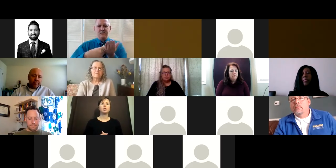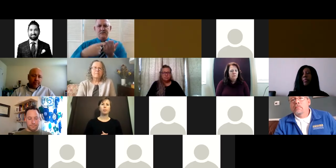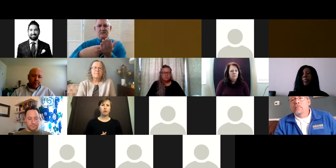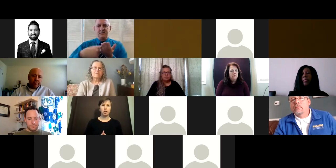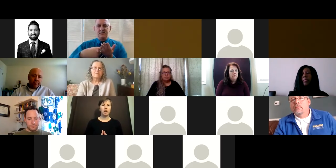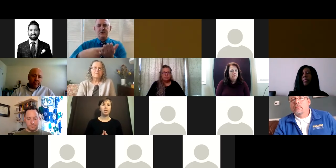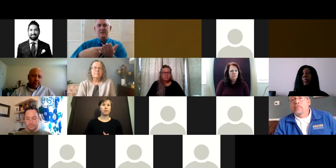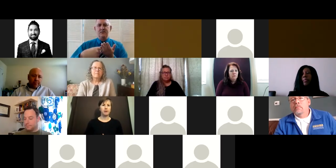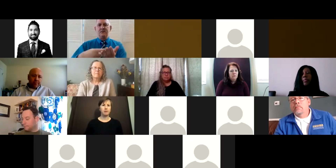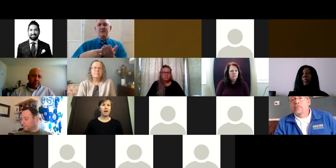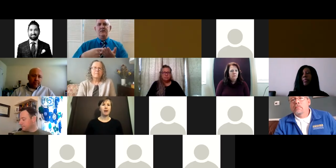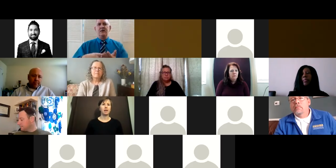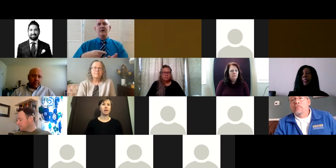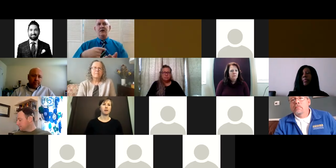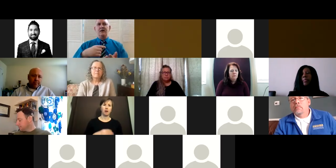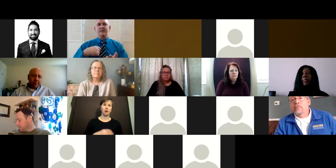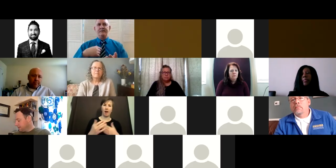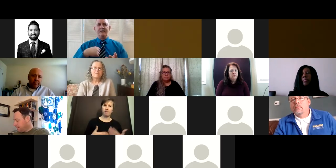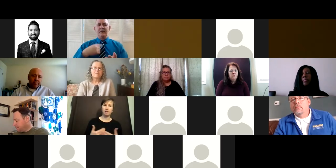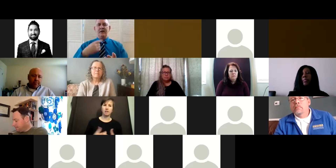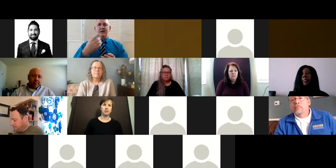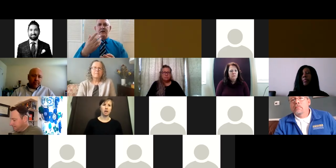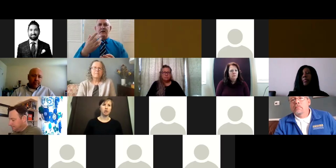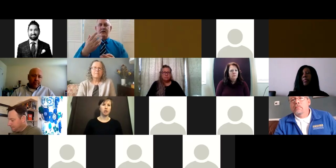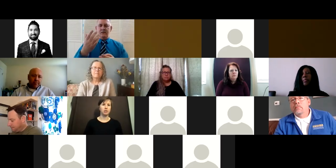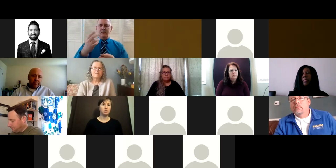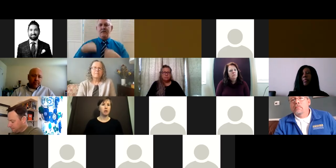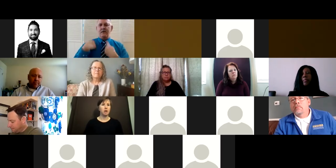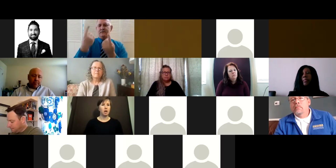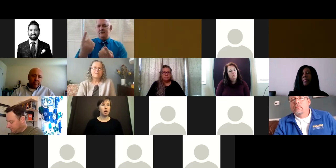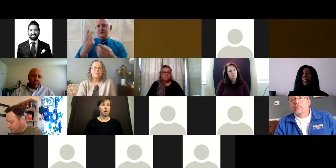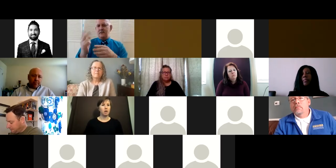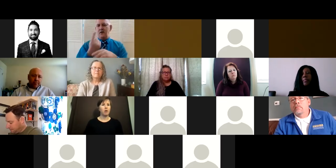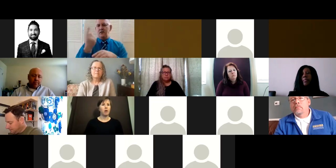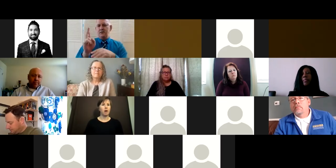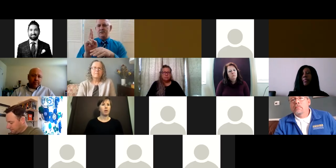I do appreciate your feedback and having this discussion.